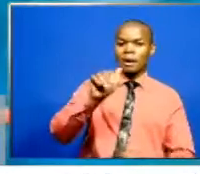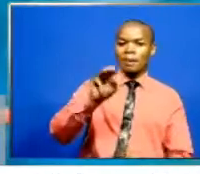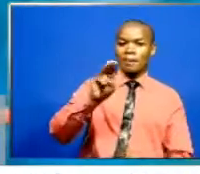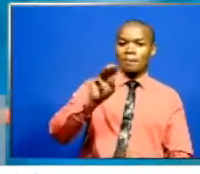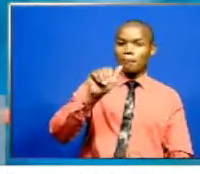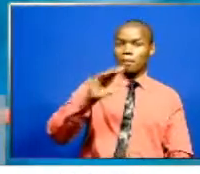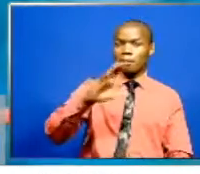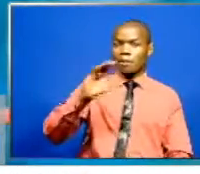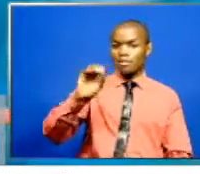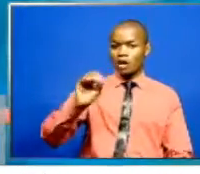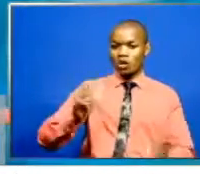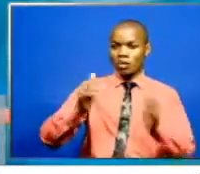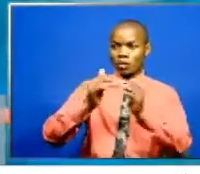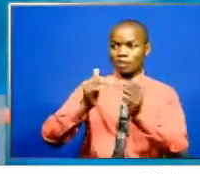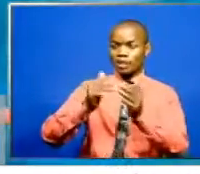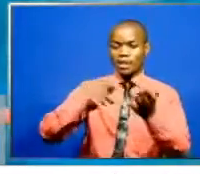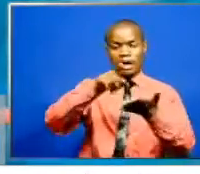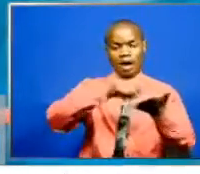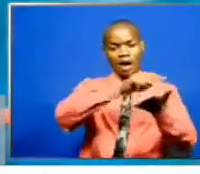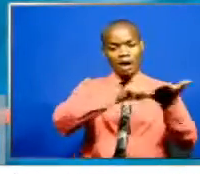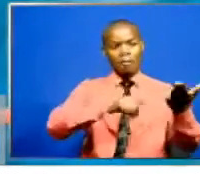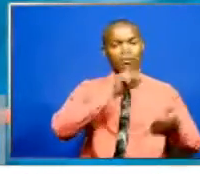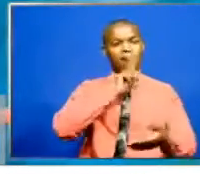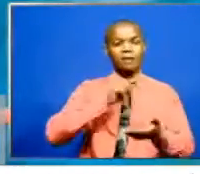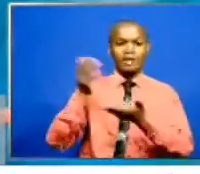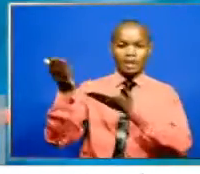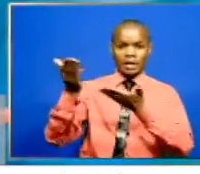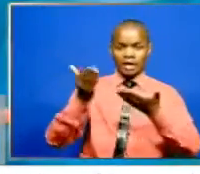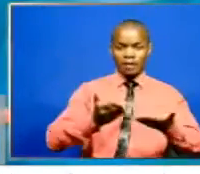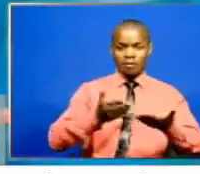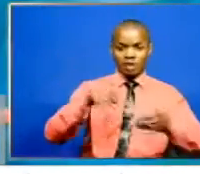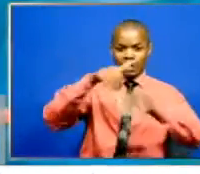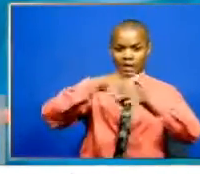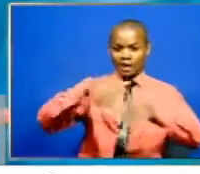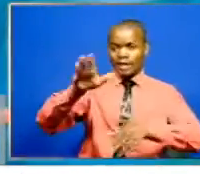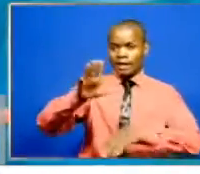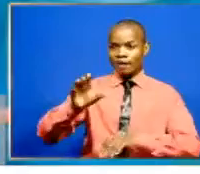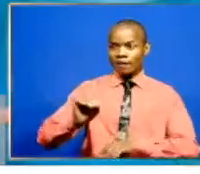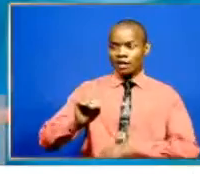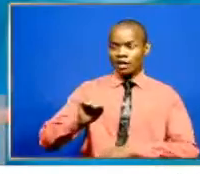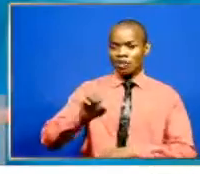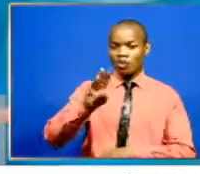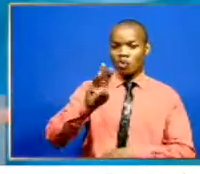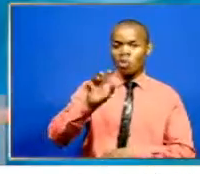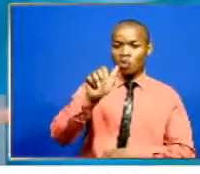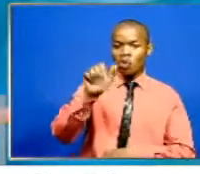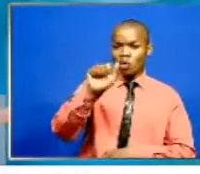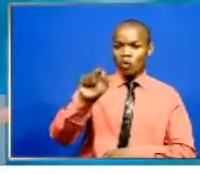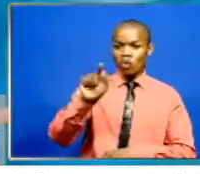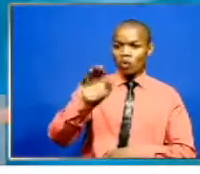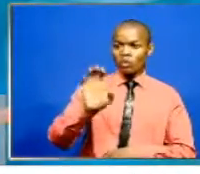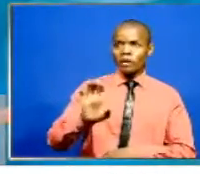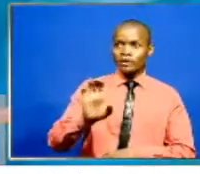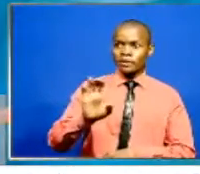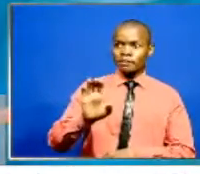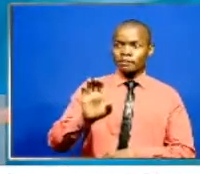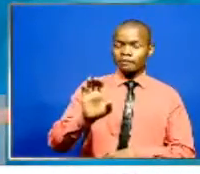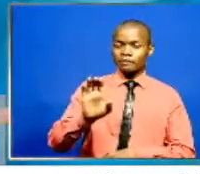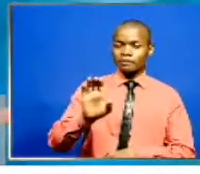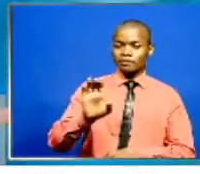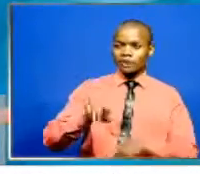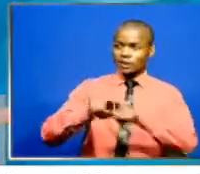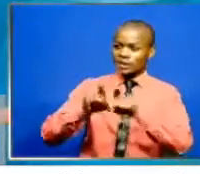yes, prohibiting the import into Africa of waste was really trying